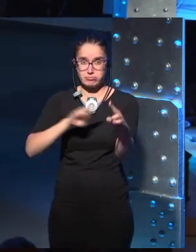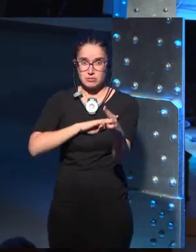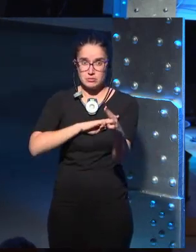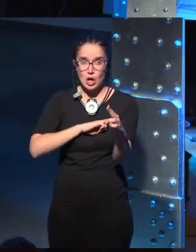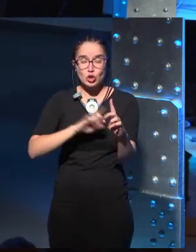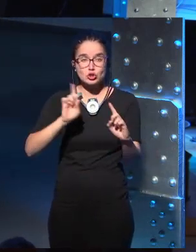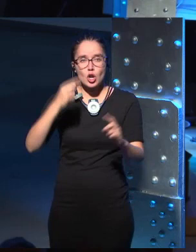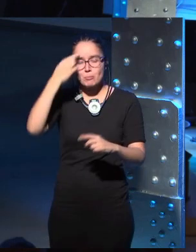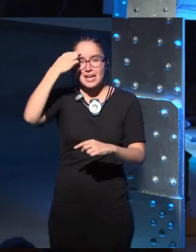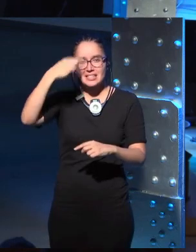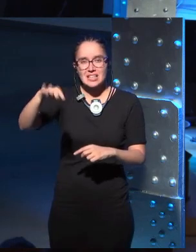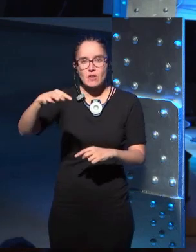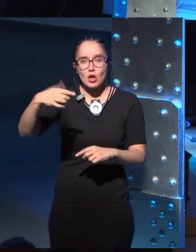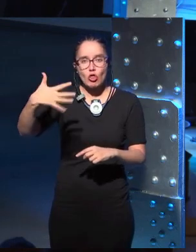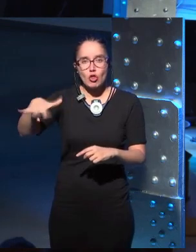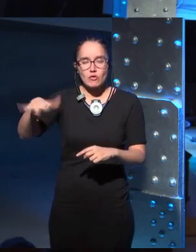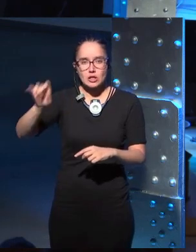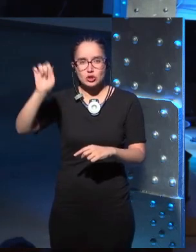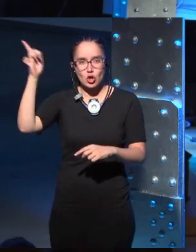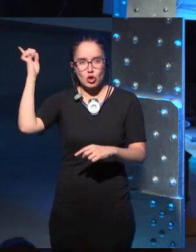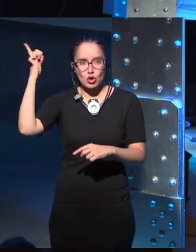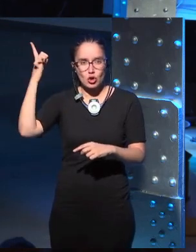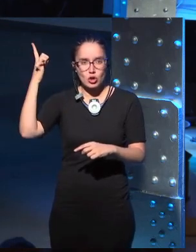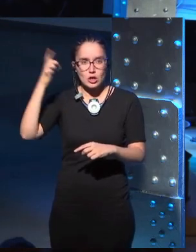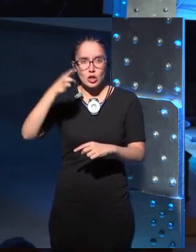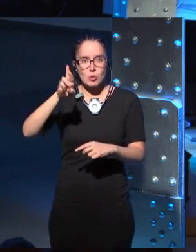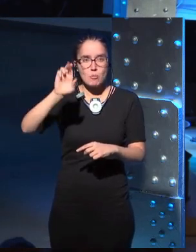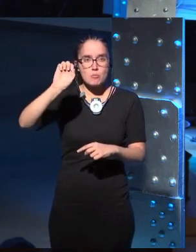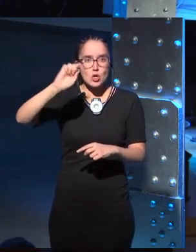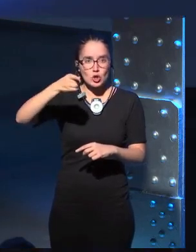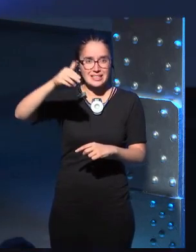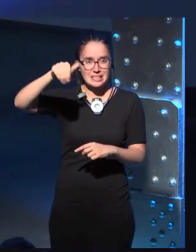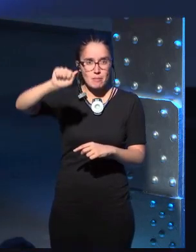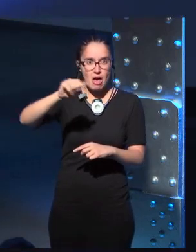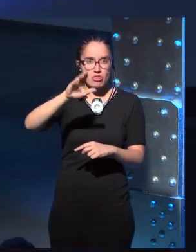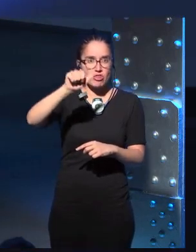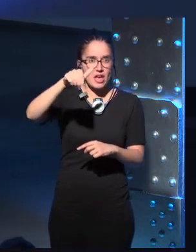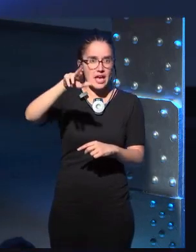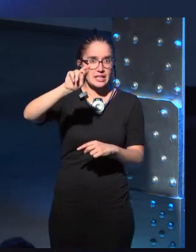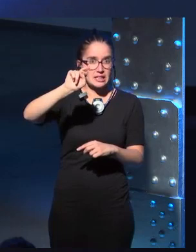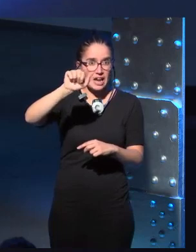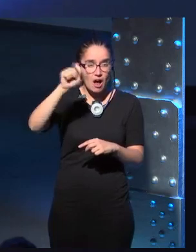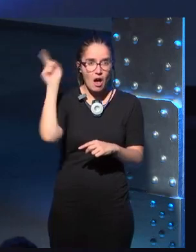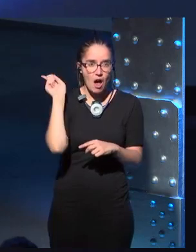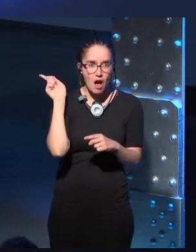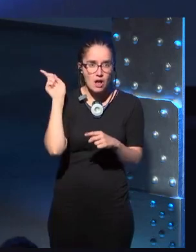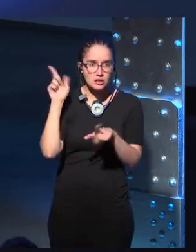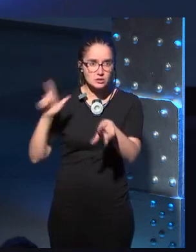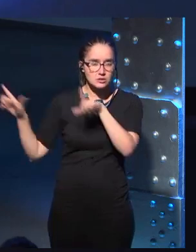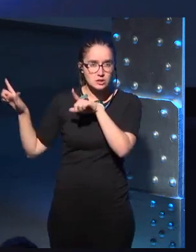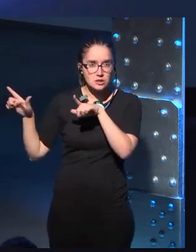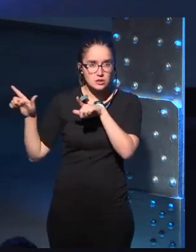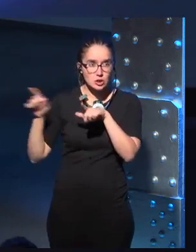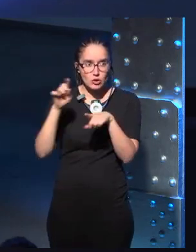is. The Sun is here, Proxima Centauri is here. You didn't see, I didn't move my